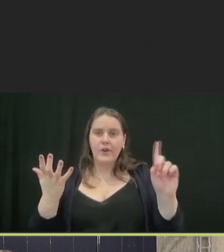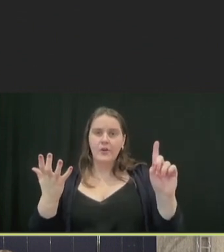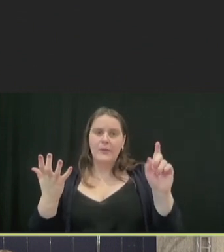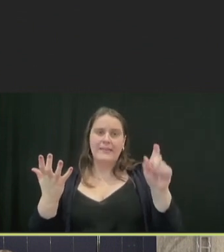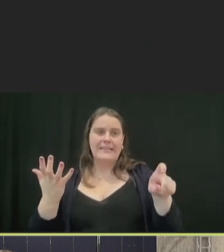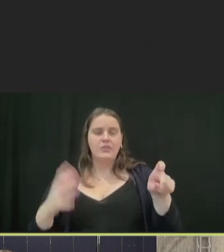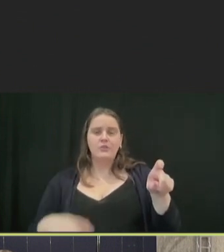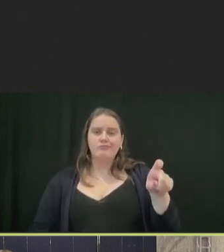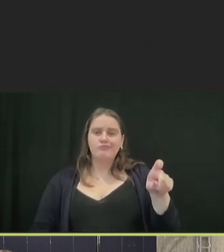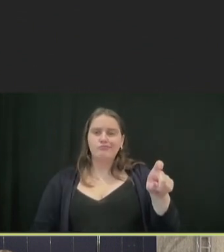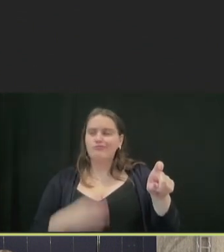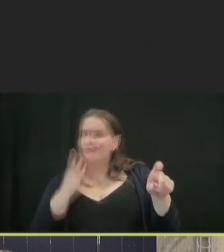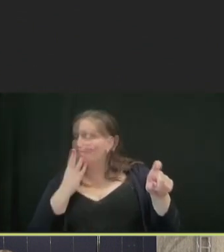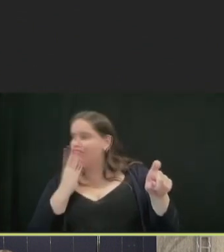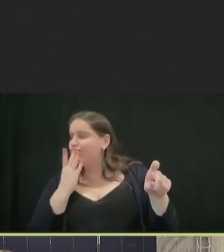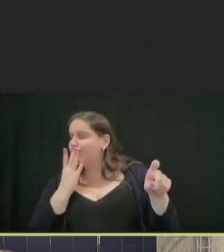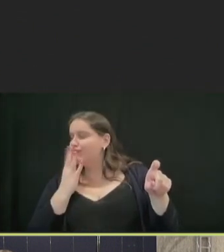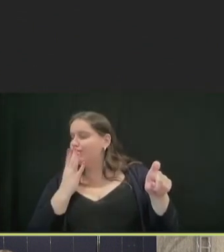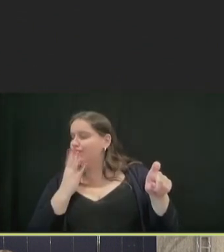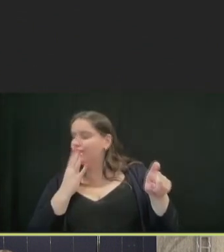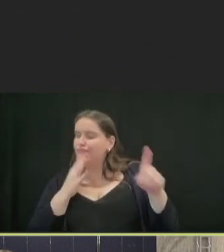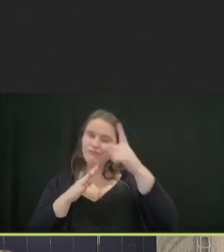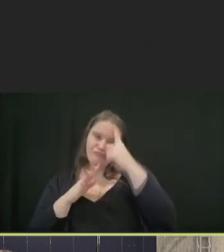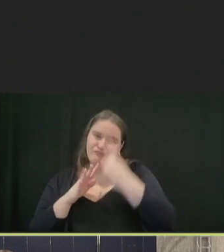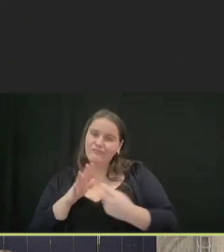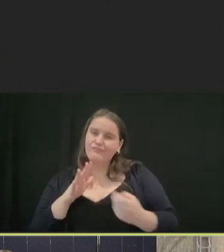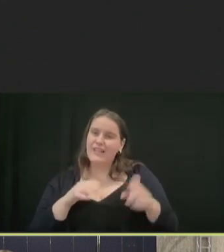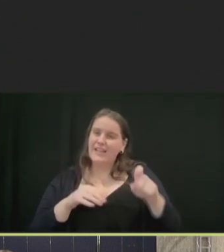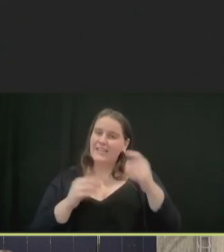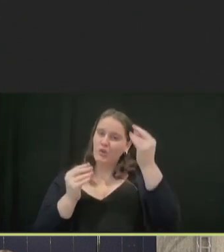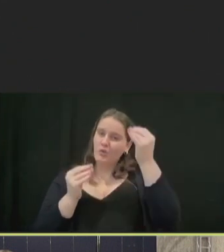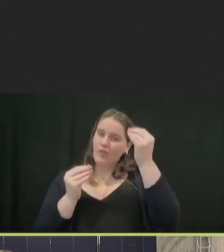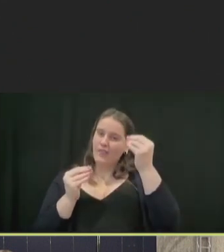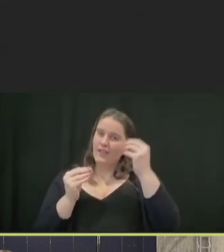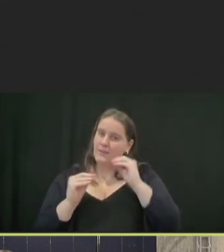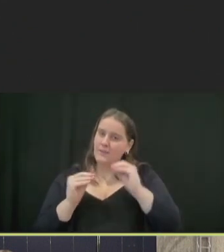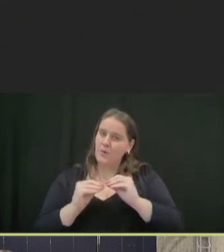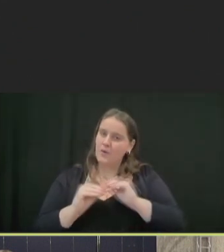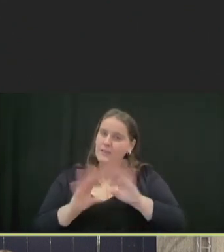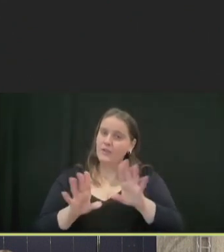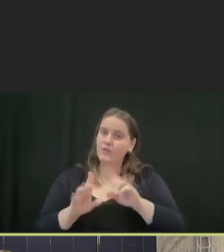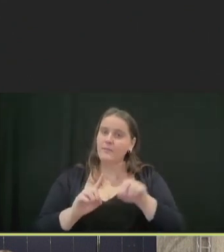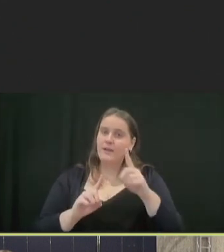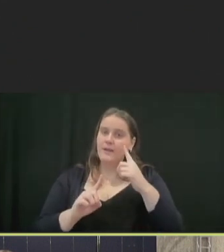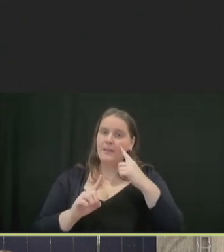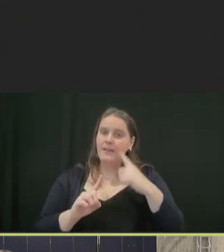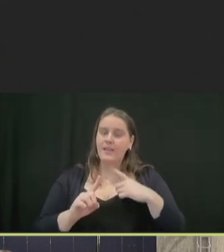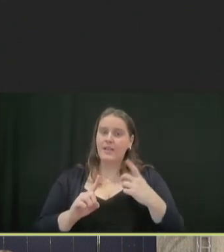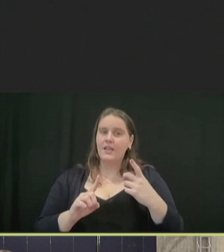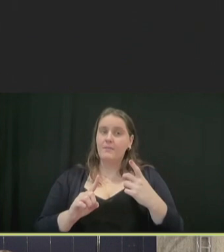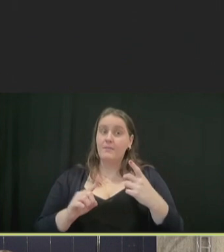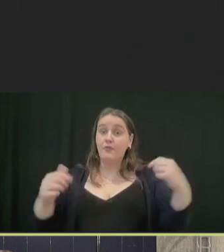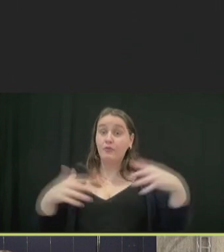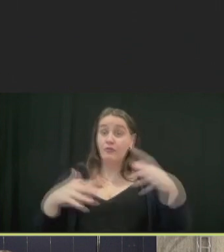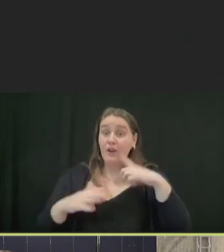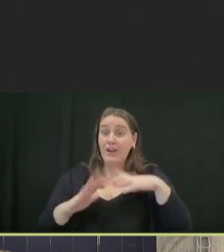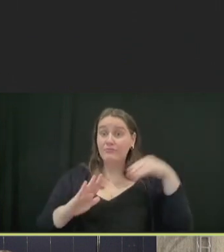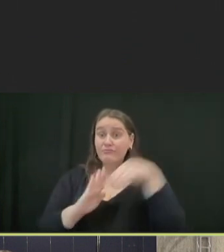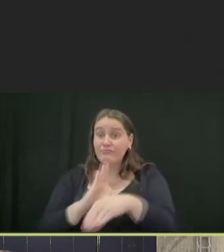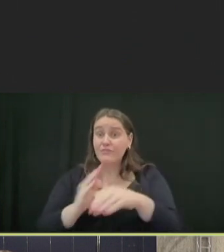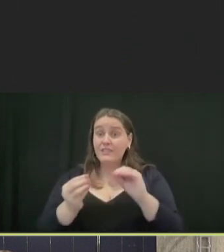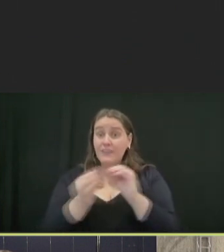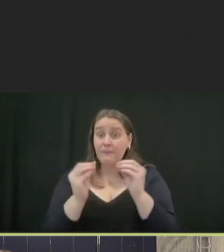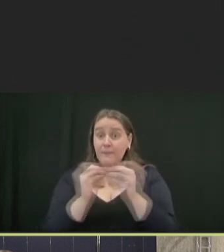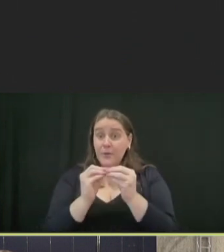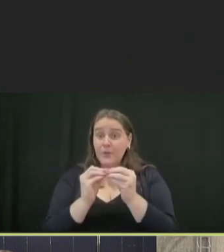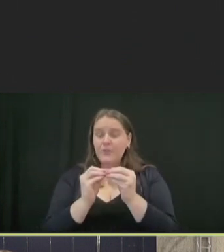don't know, I need to formulate my thoughts a bit, but I'm concerned more about declines in rates that are having